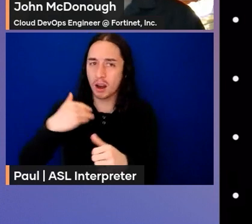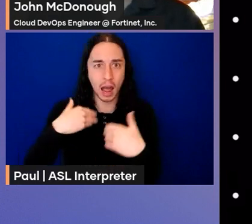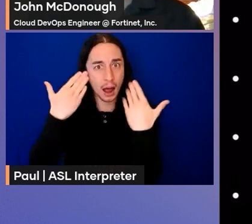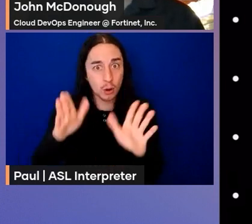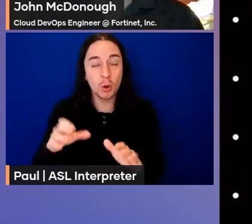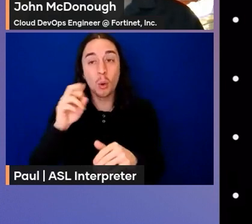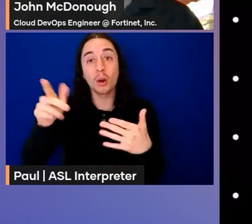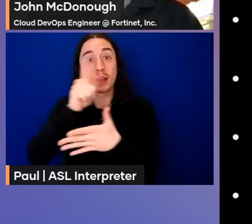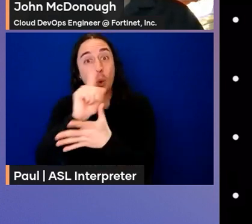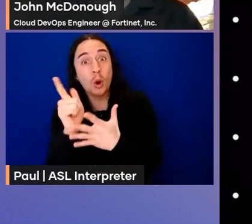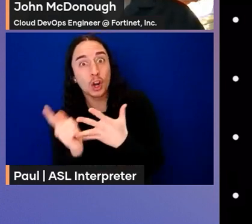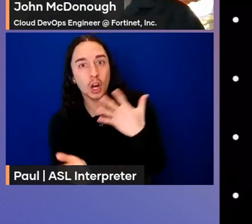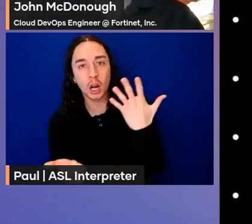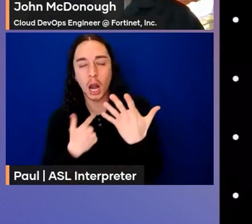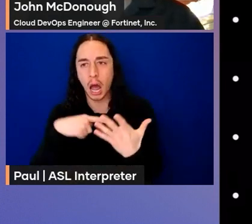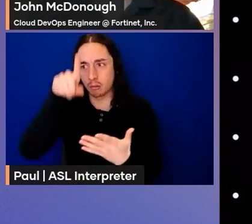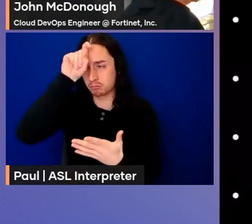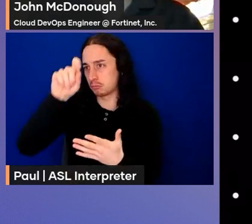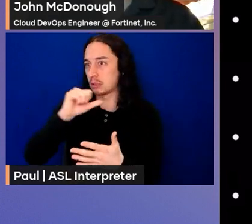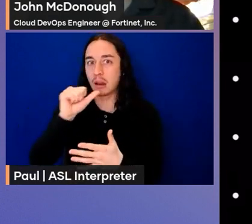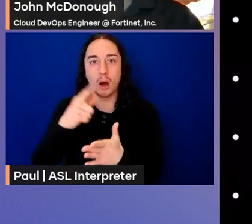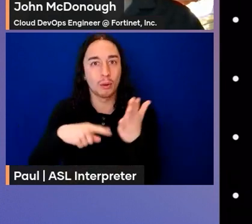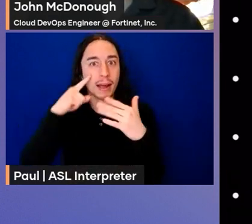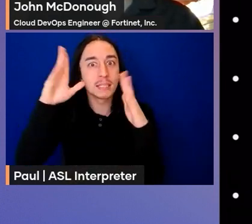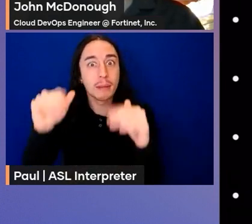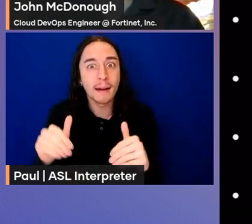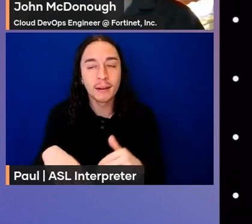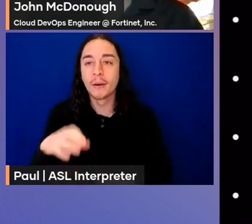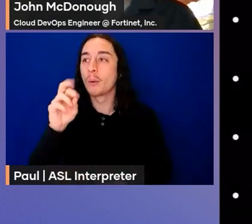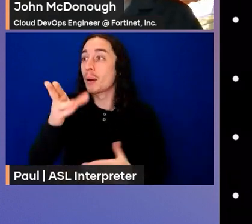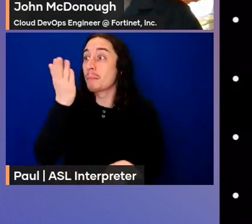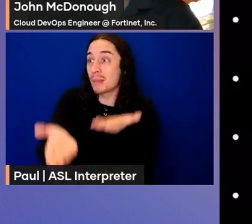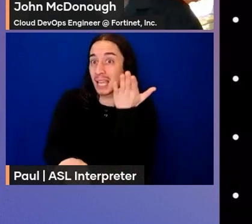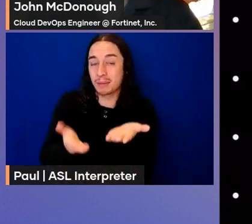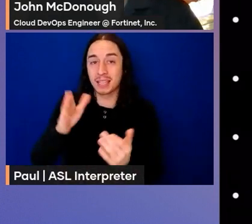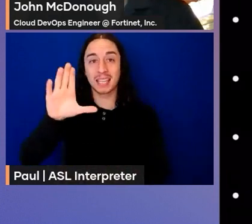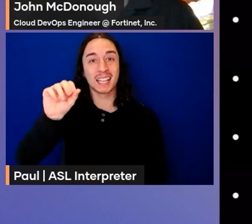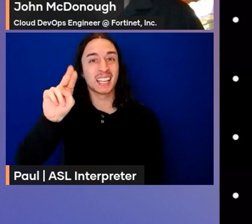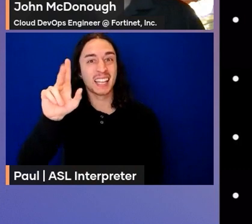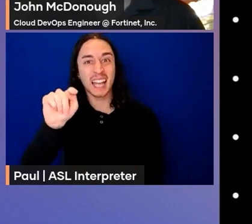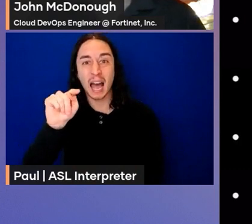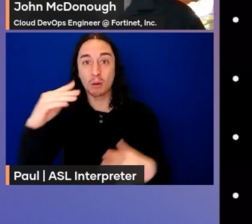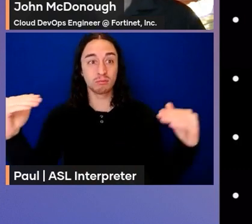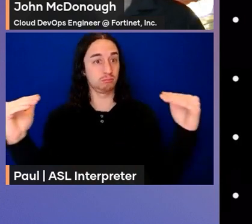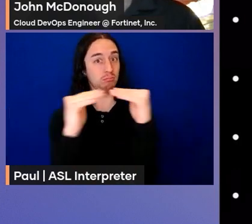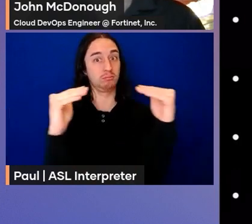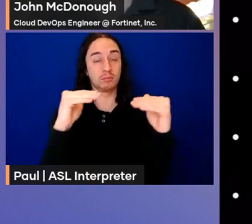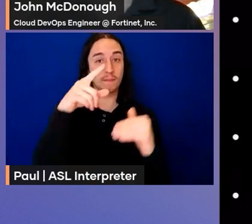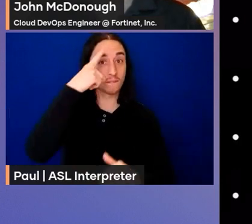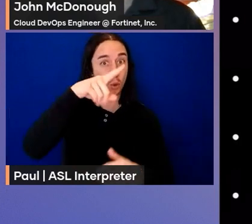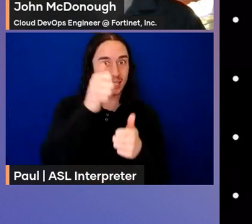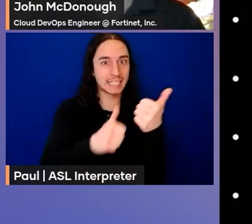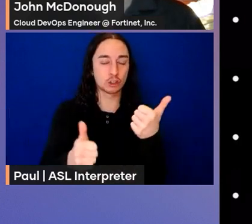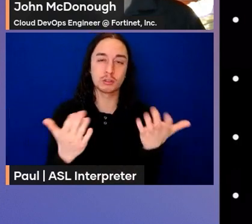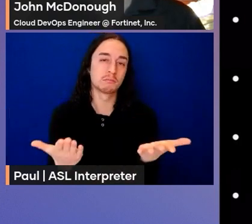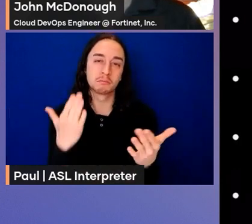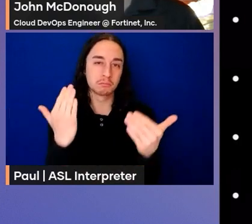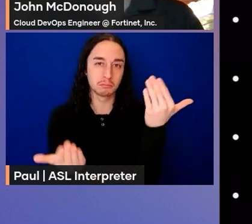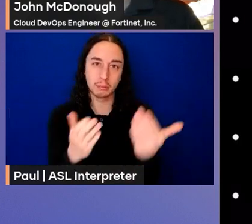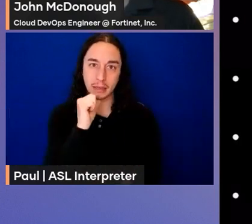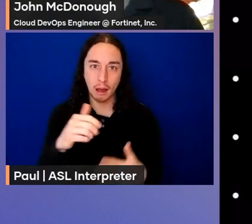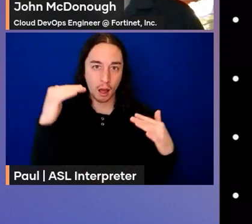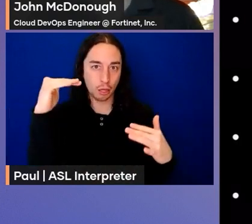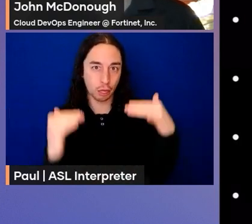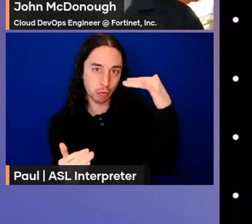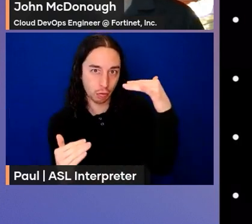Maybe count just isn't as good as for each. And so I have a little image there of throwing count in the garbage. I don't